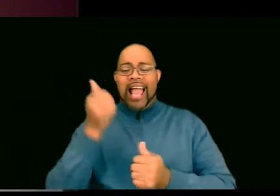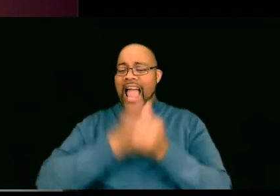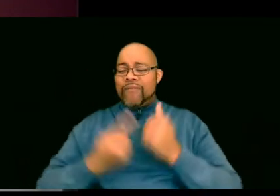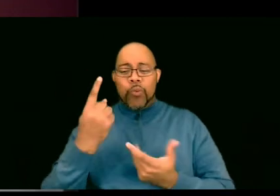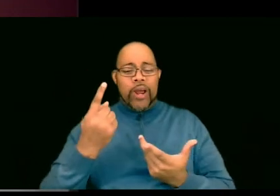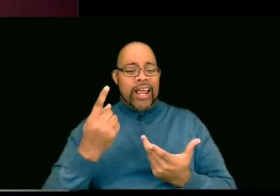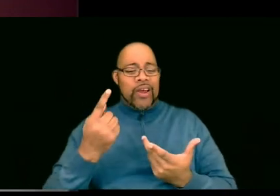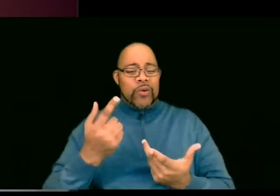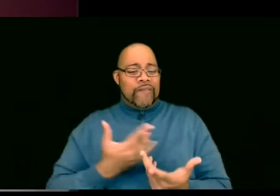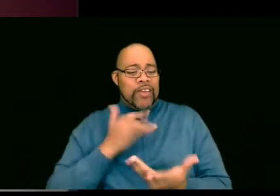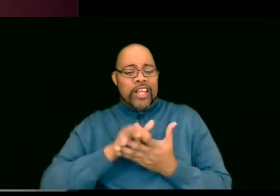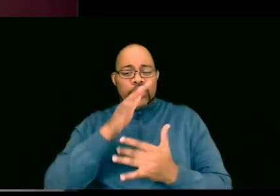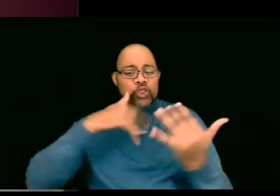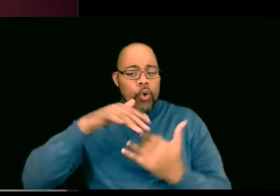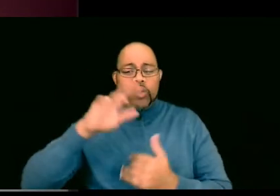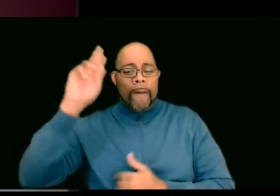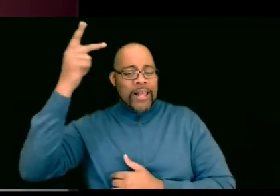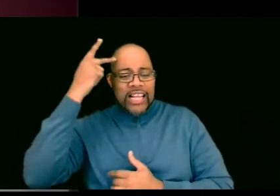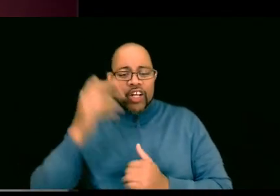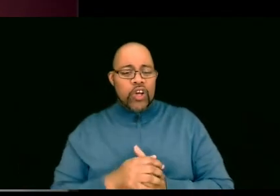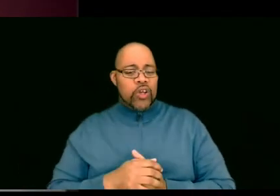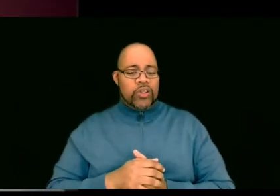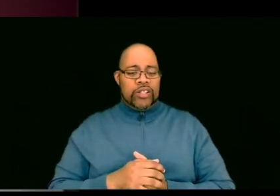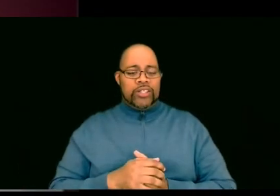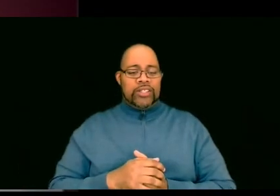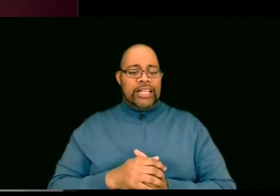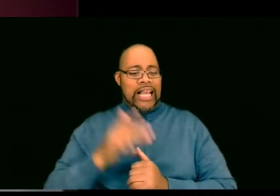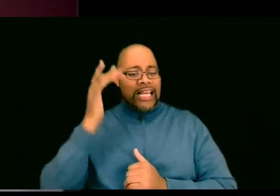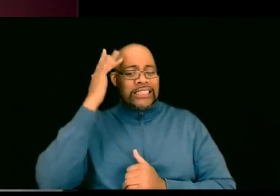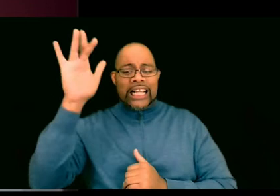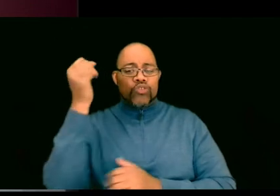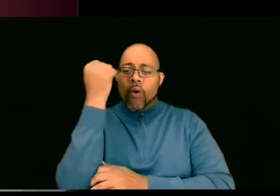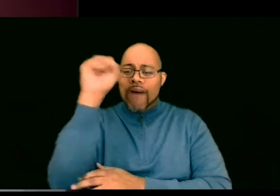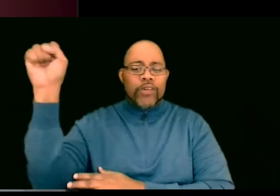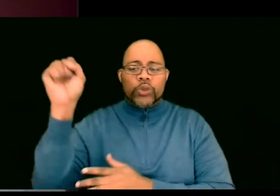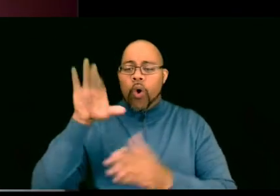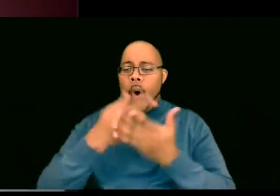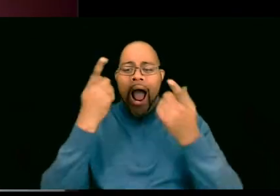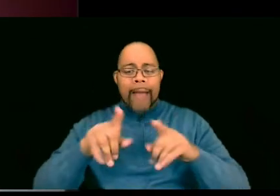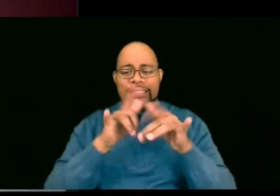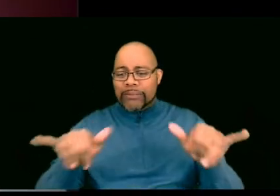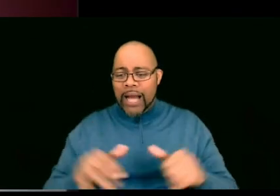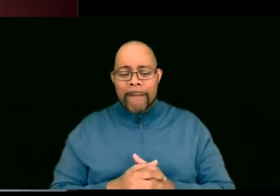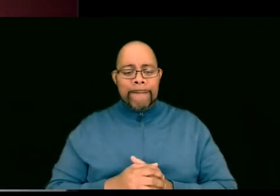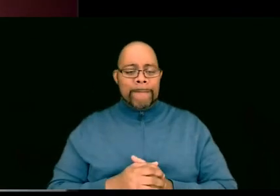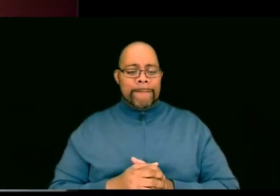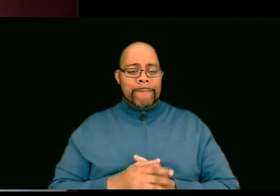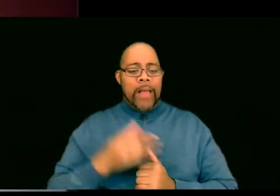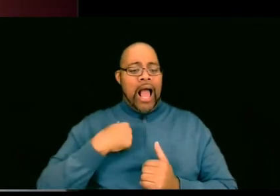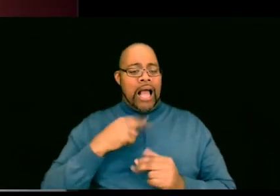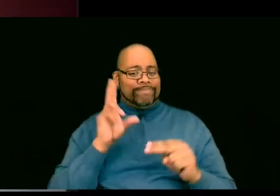air everywhere, so to say, social, political, and intellectual revolution. And so